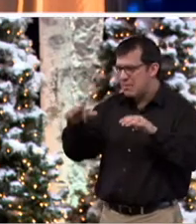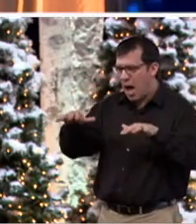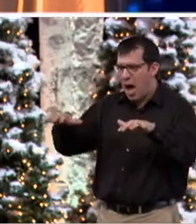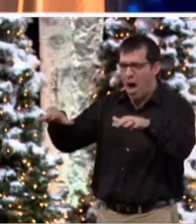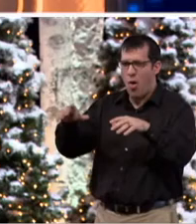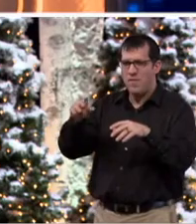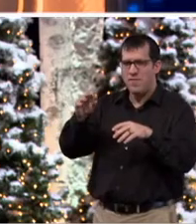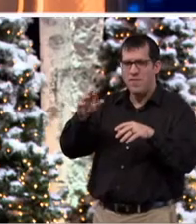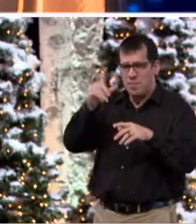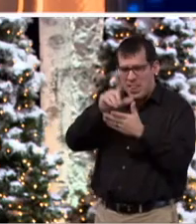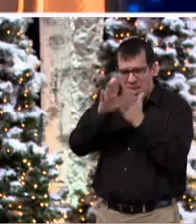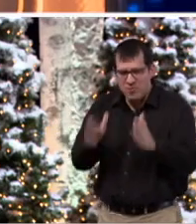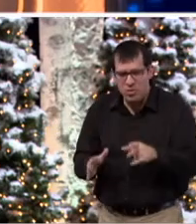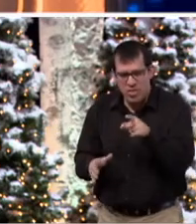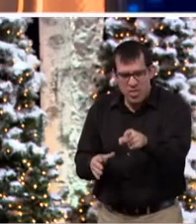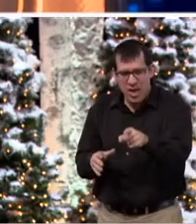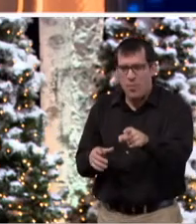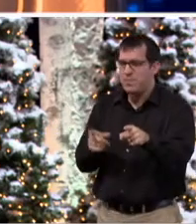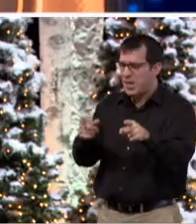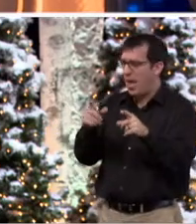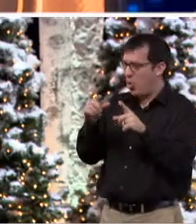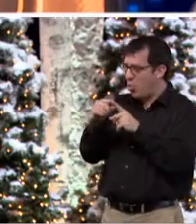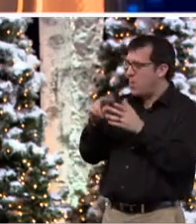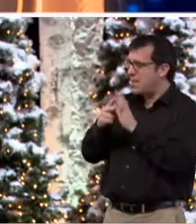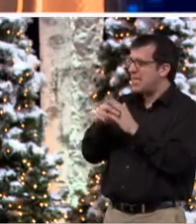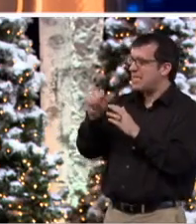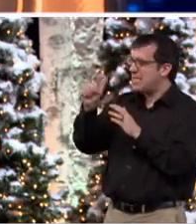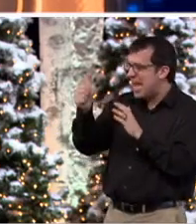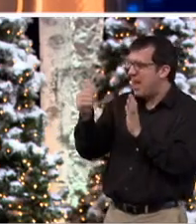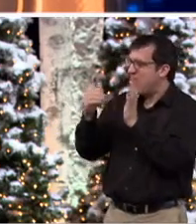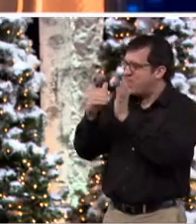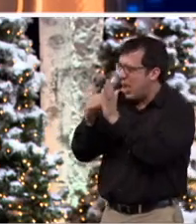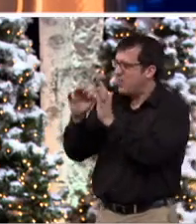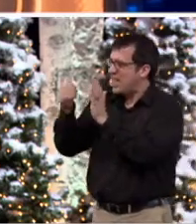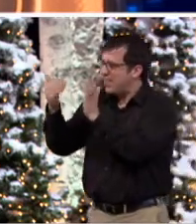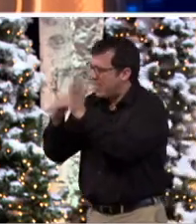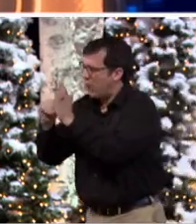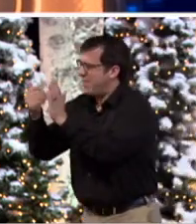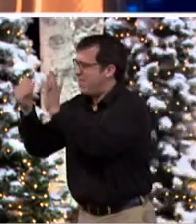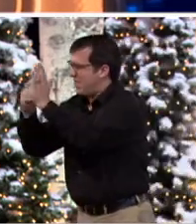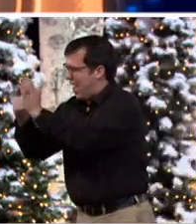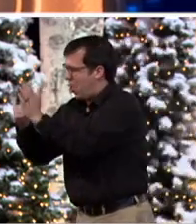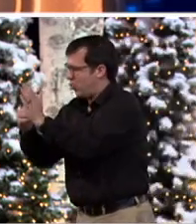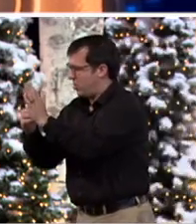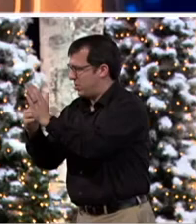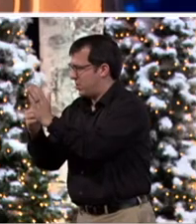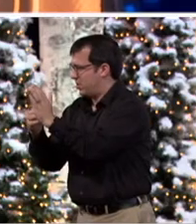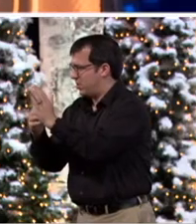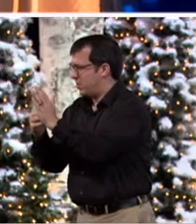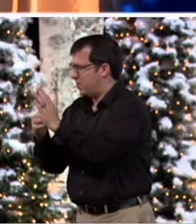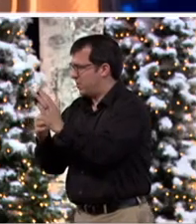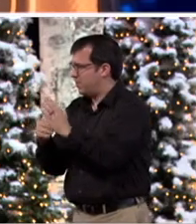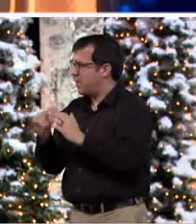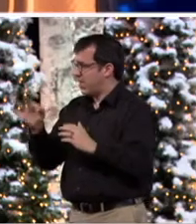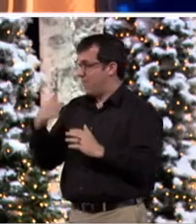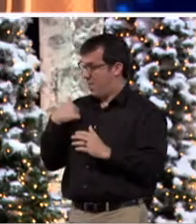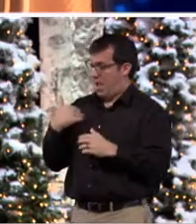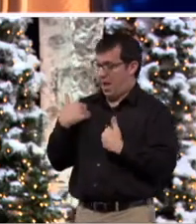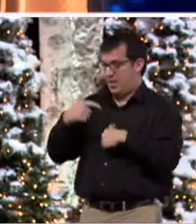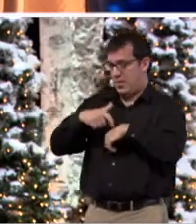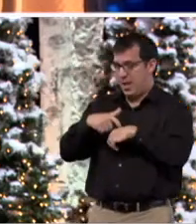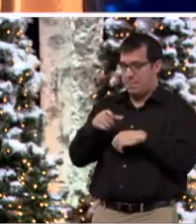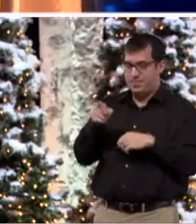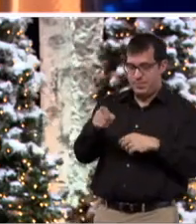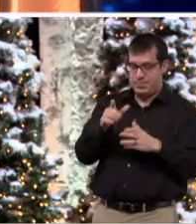Jerusalem. That literally means tens of thousands of thousands. If I had time to take you through the book of Acts and show you how they go